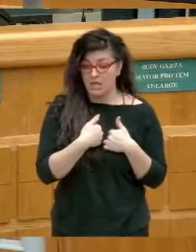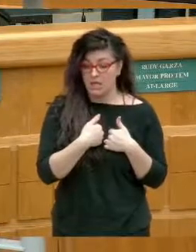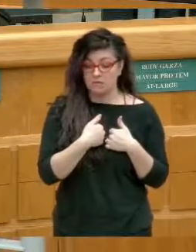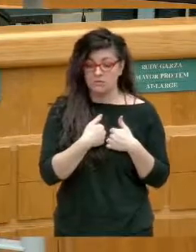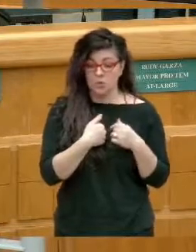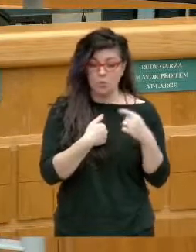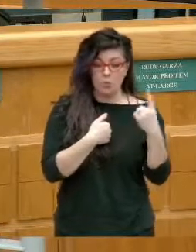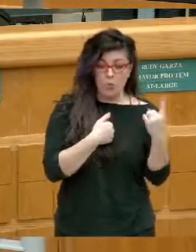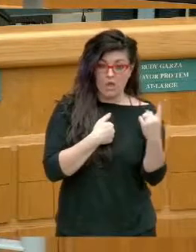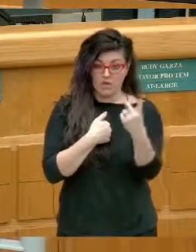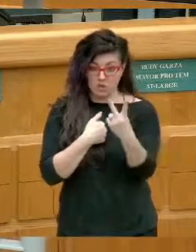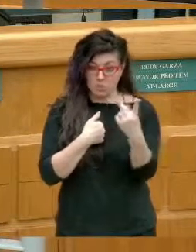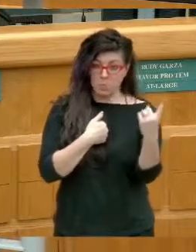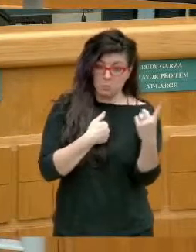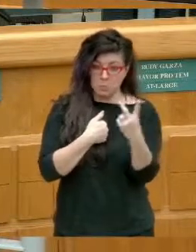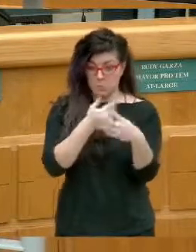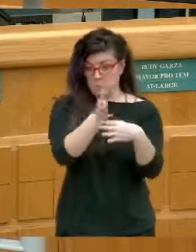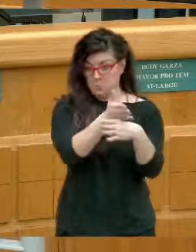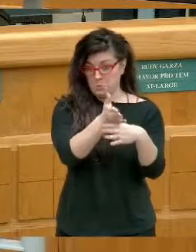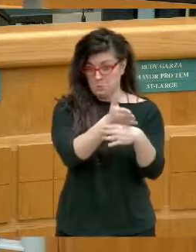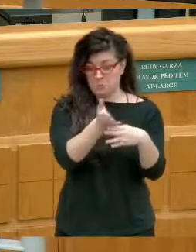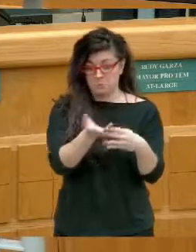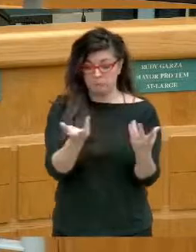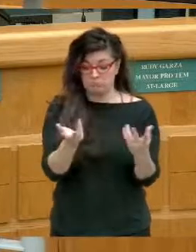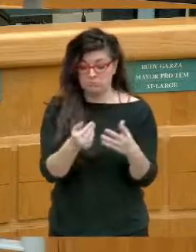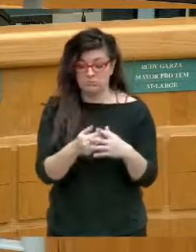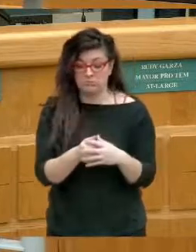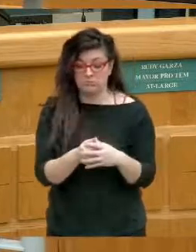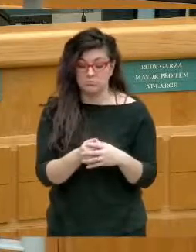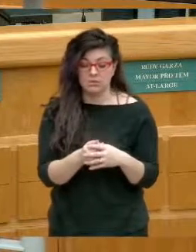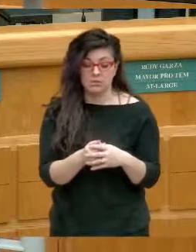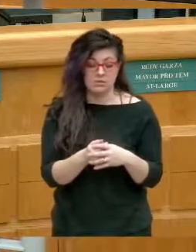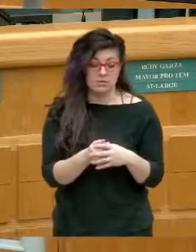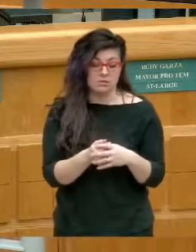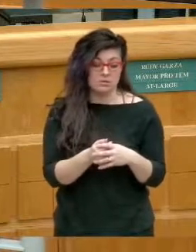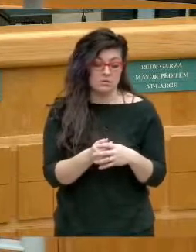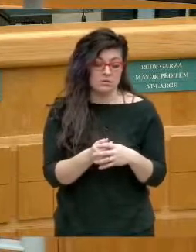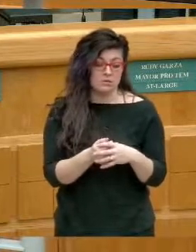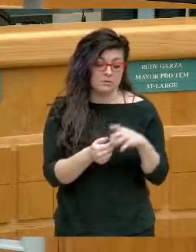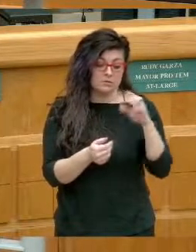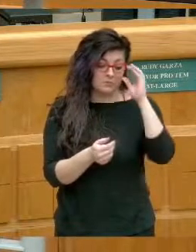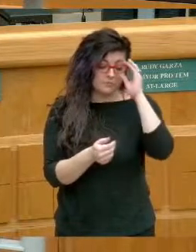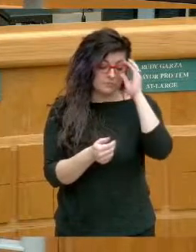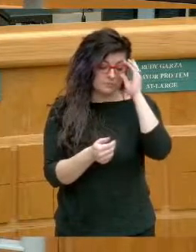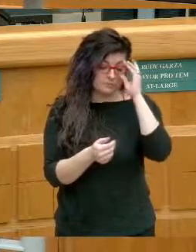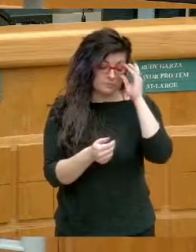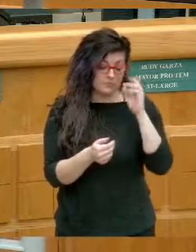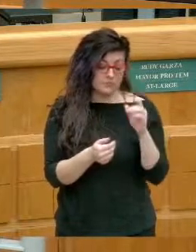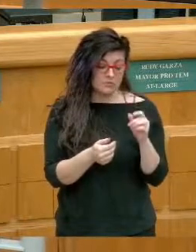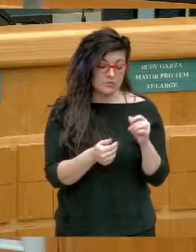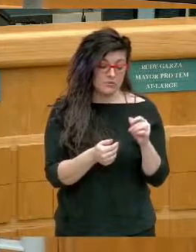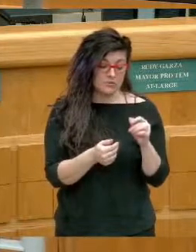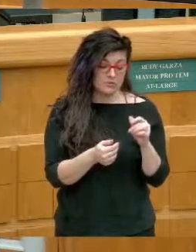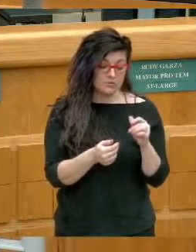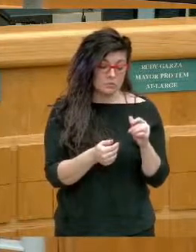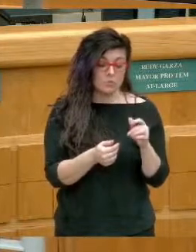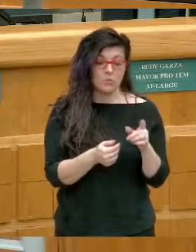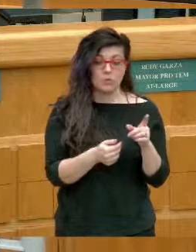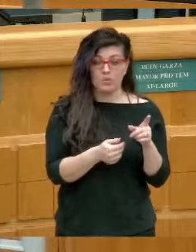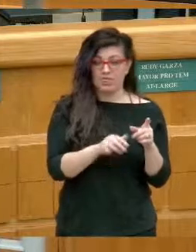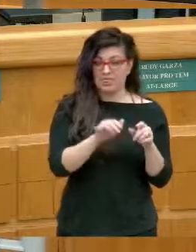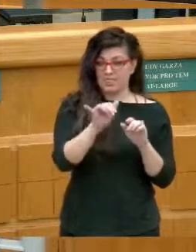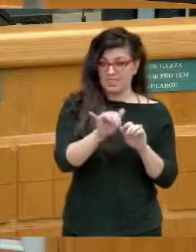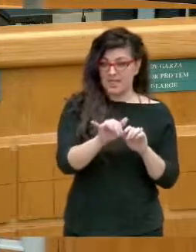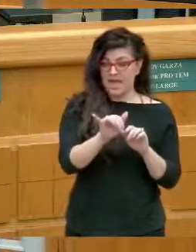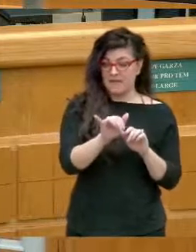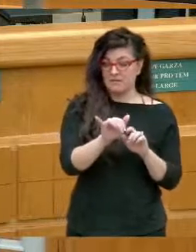get about 5 people from those 3 people getting sick. And so that transmission ratio